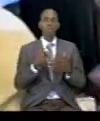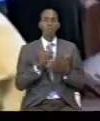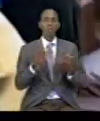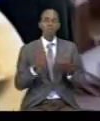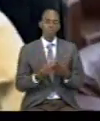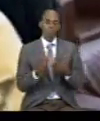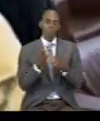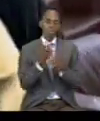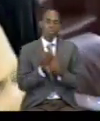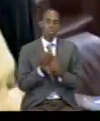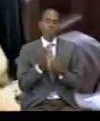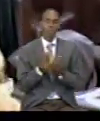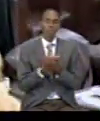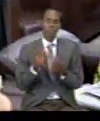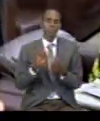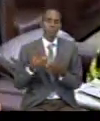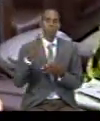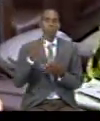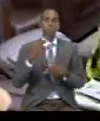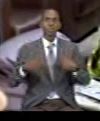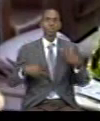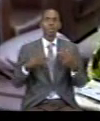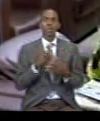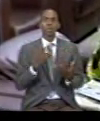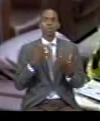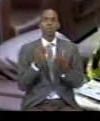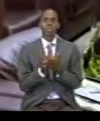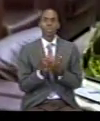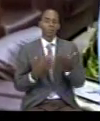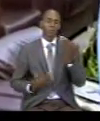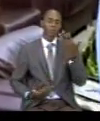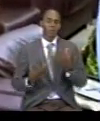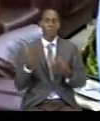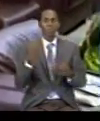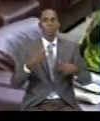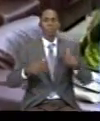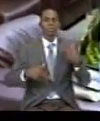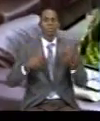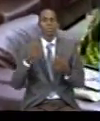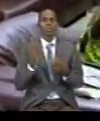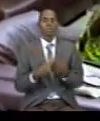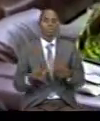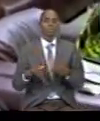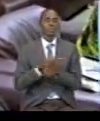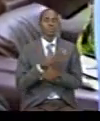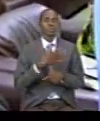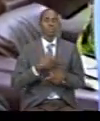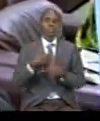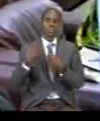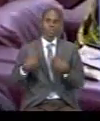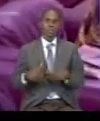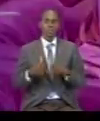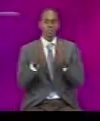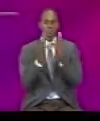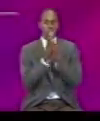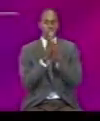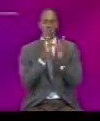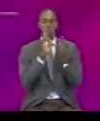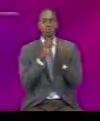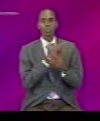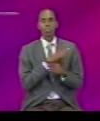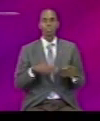revival. I want to the fire of revival to spark up in my life. Open your mouth and talk to the Lord in